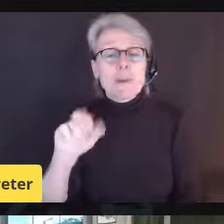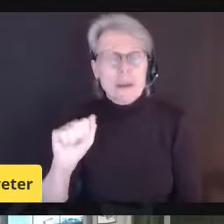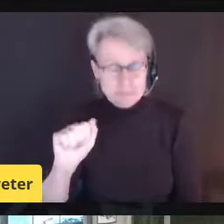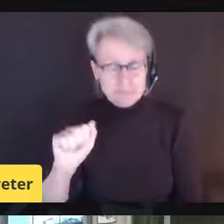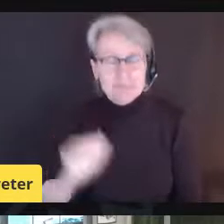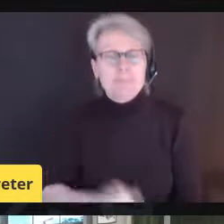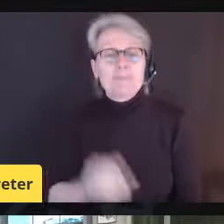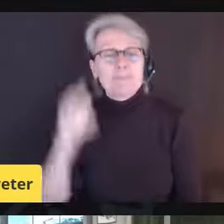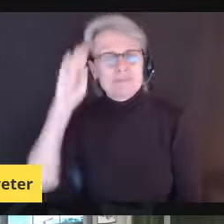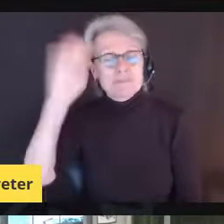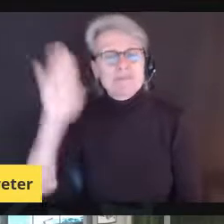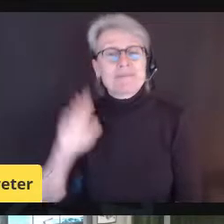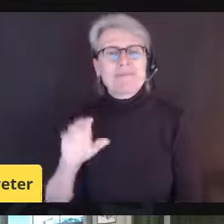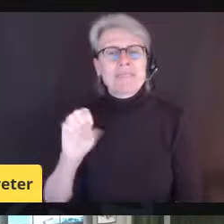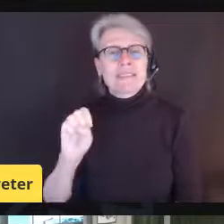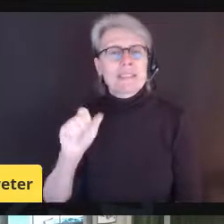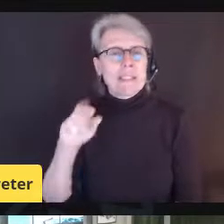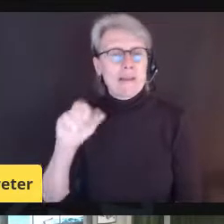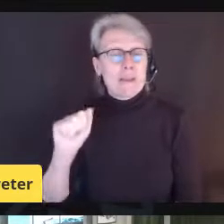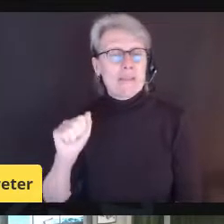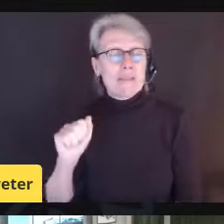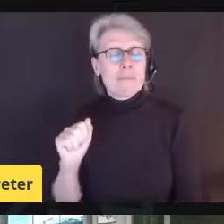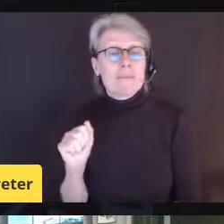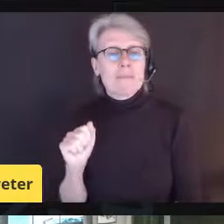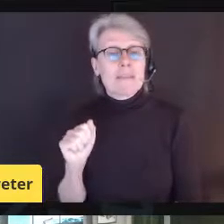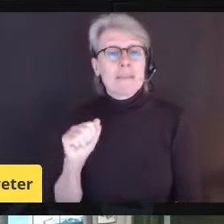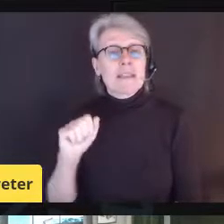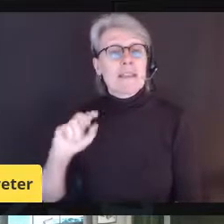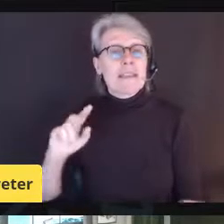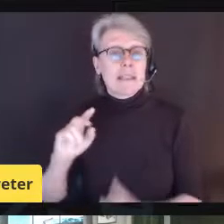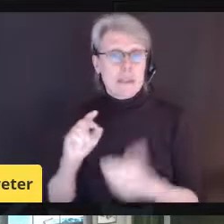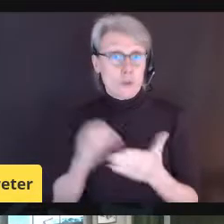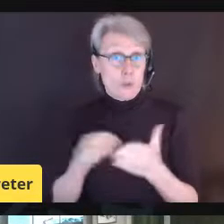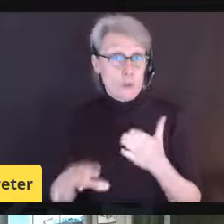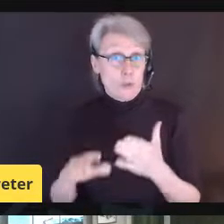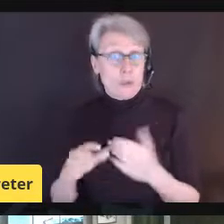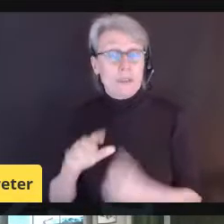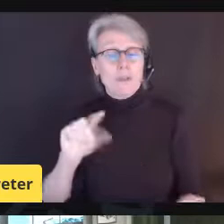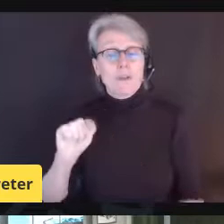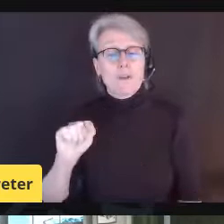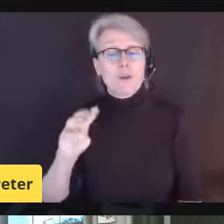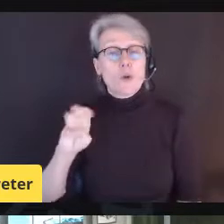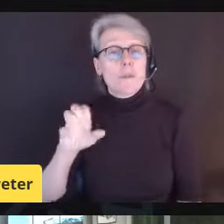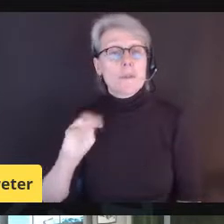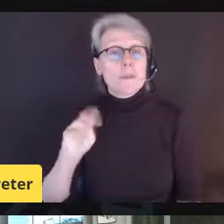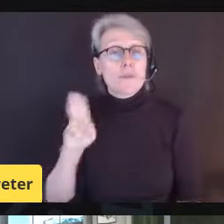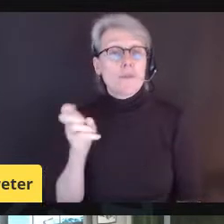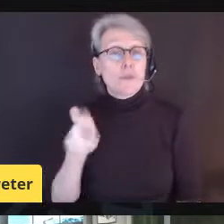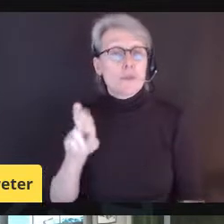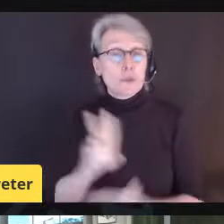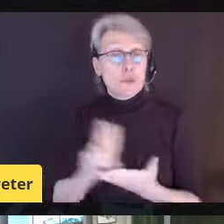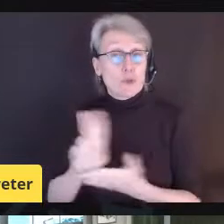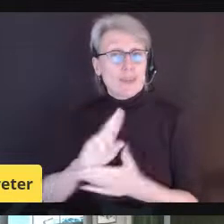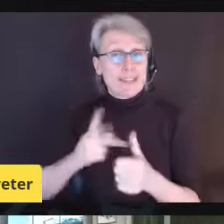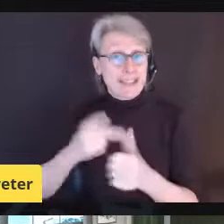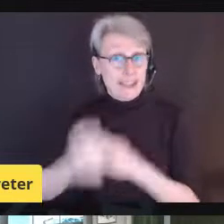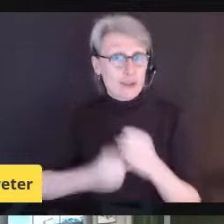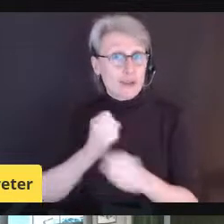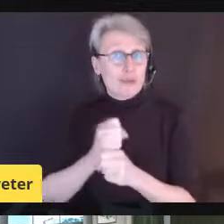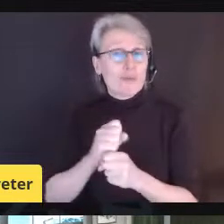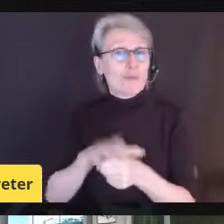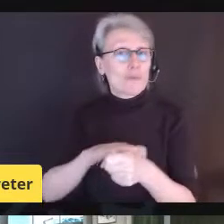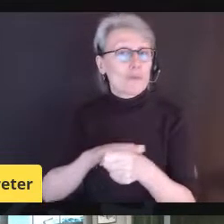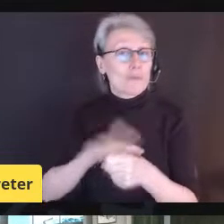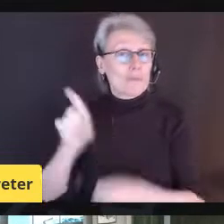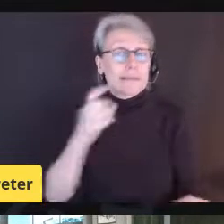Hi, everyone. My name is Sarah. I am a second year student at Thompson Rivers University in Kamloops. I am